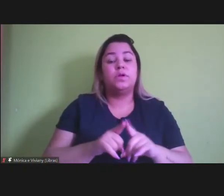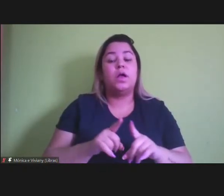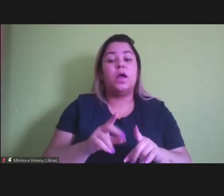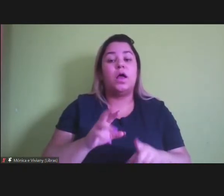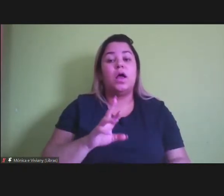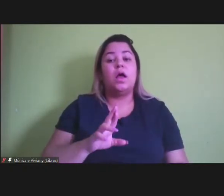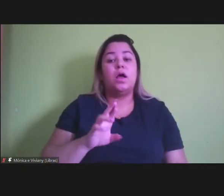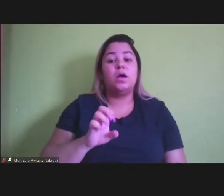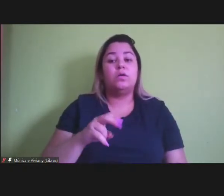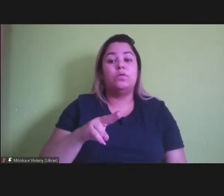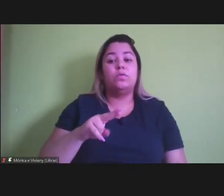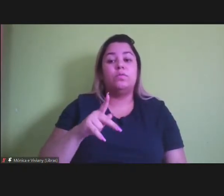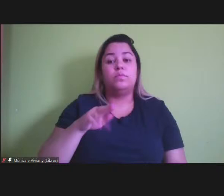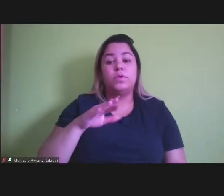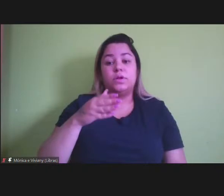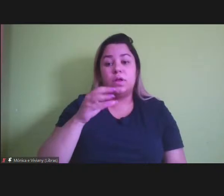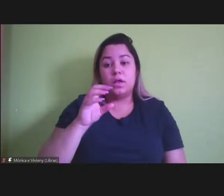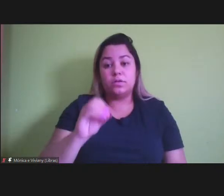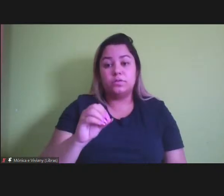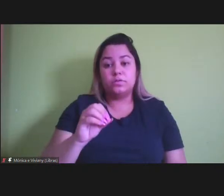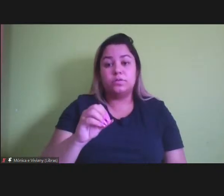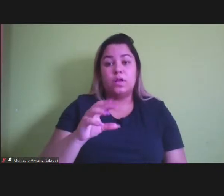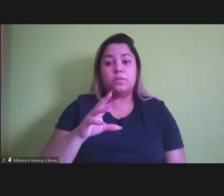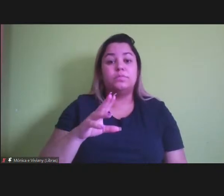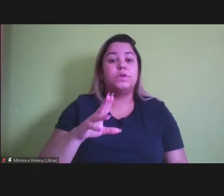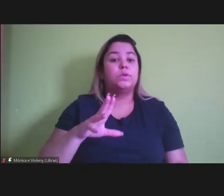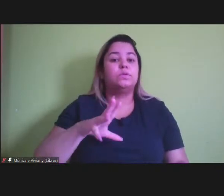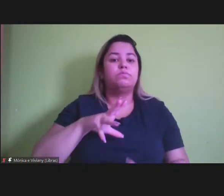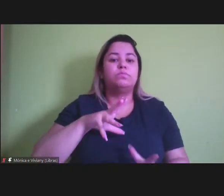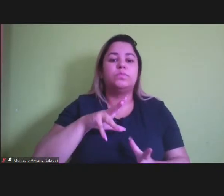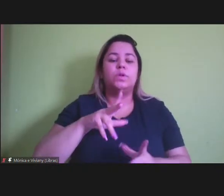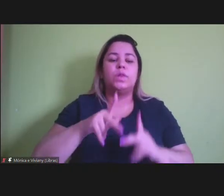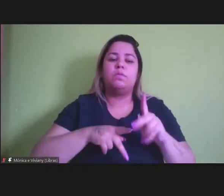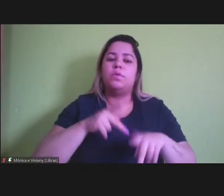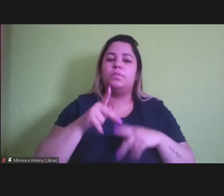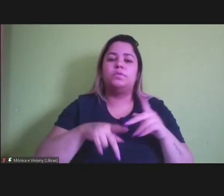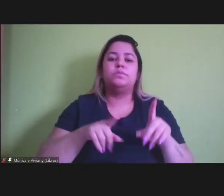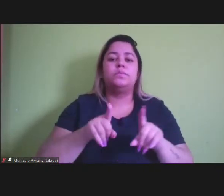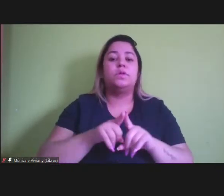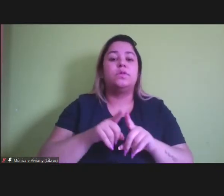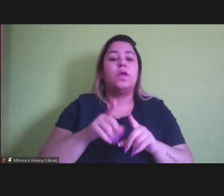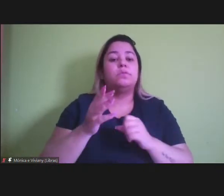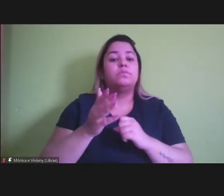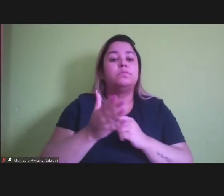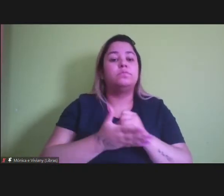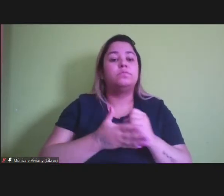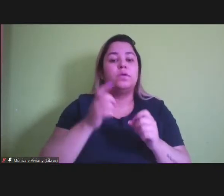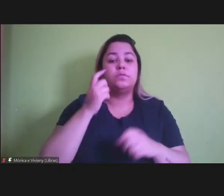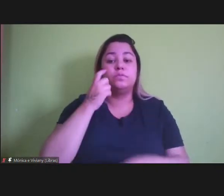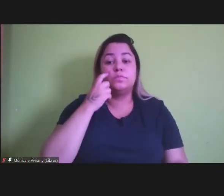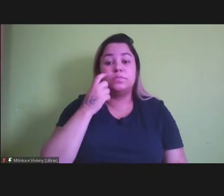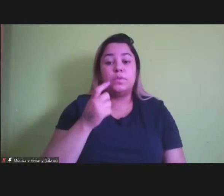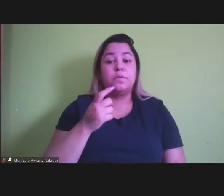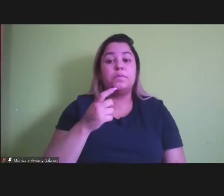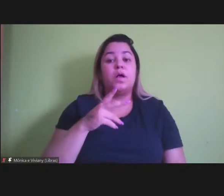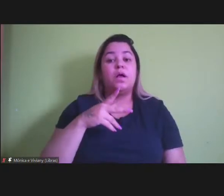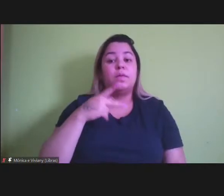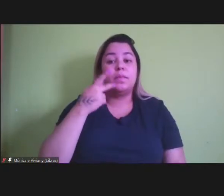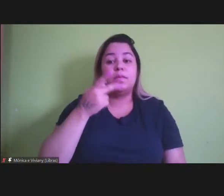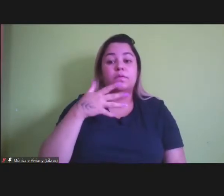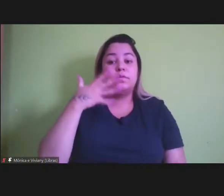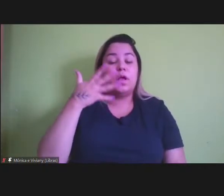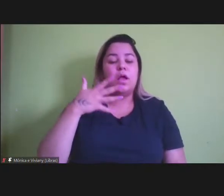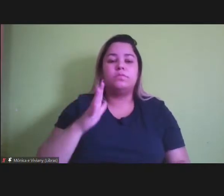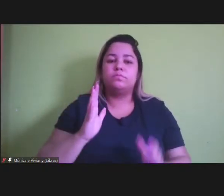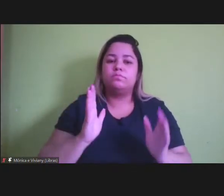and recover health the, to the best part of the population, the most part of the population, especially in primary healthcare.